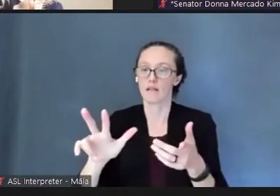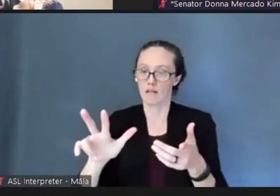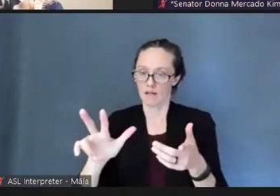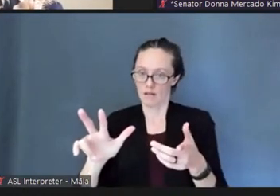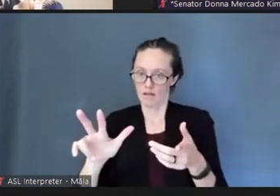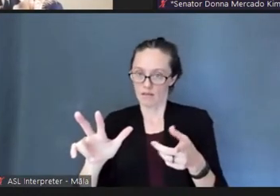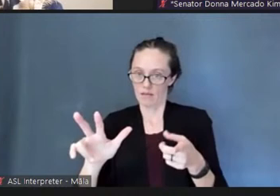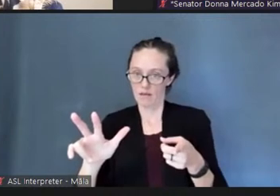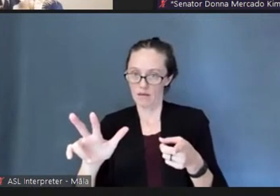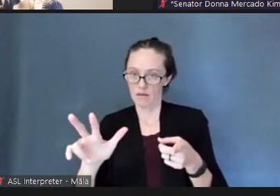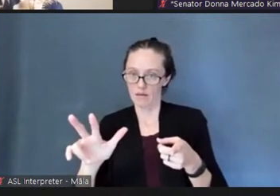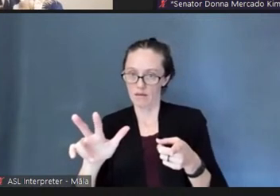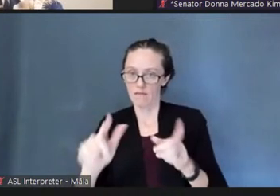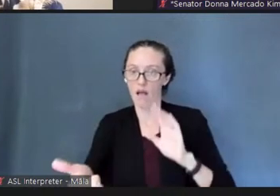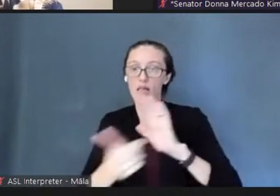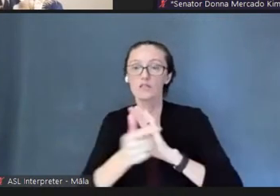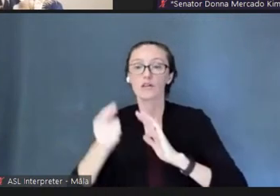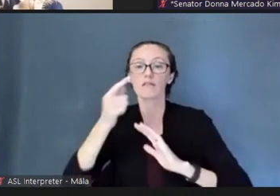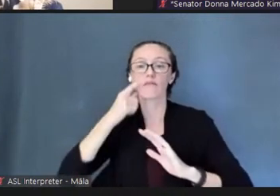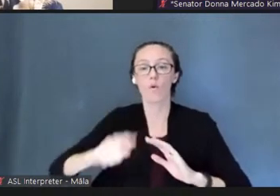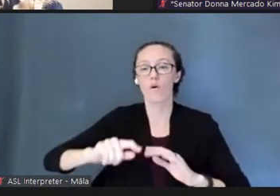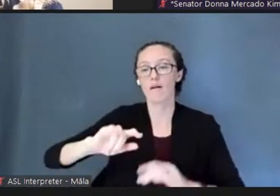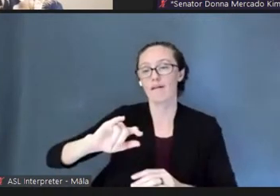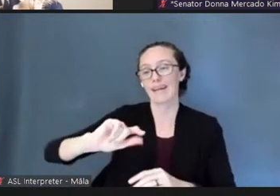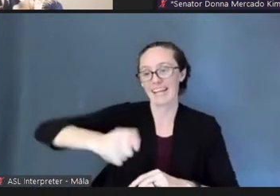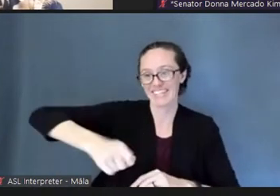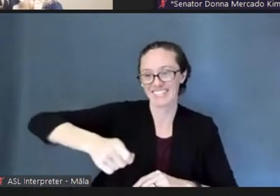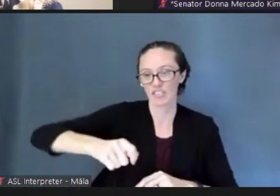law, requires proof of compliance with the ignition